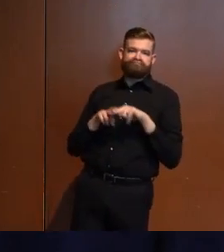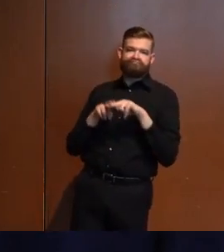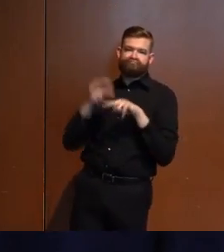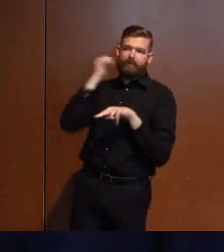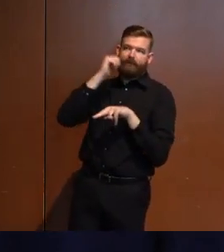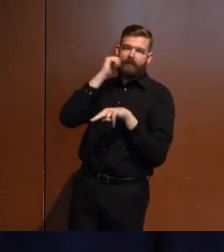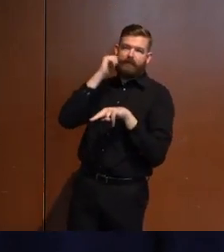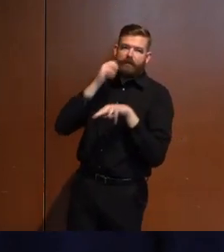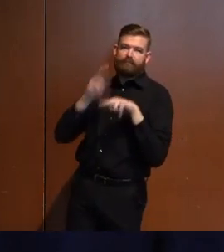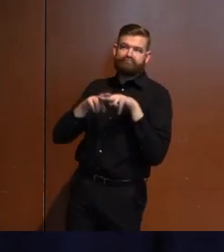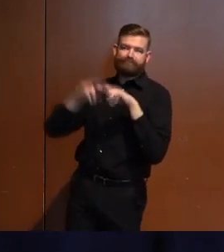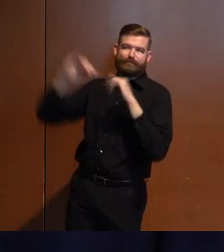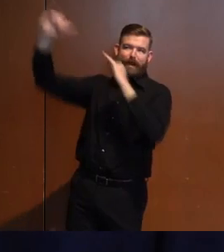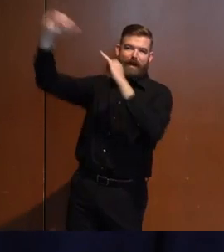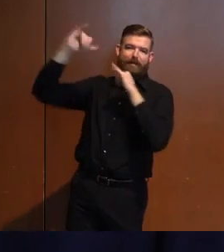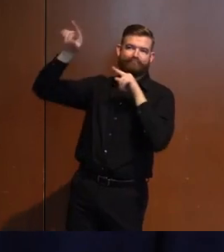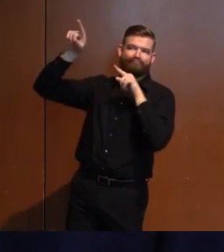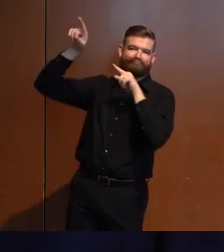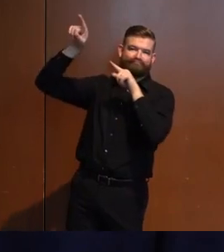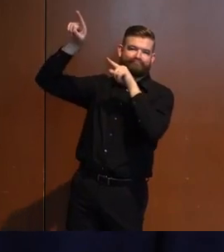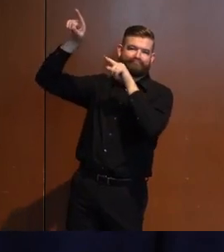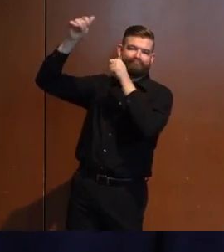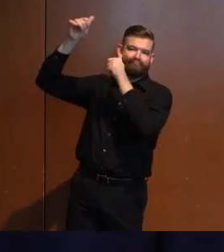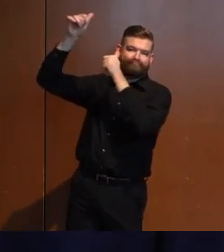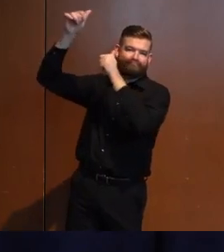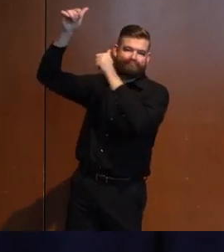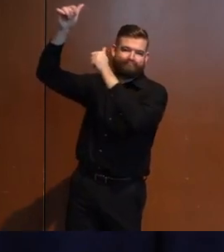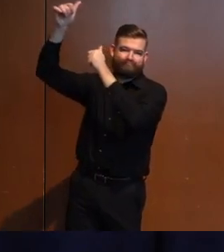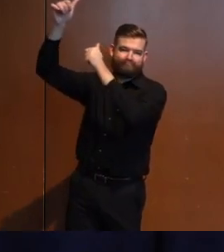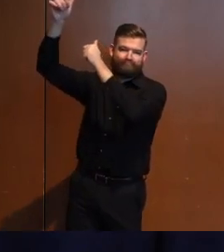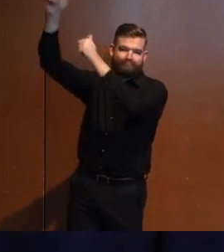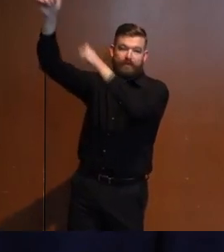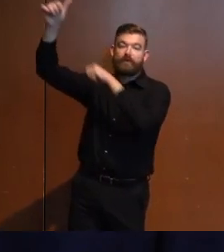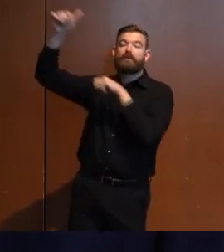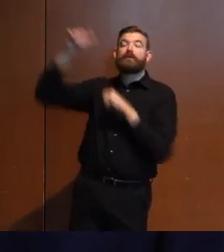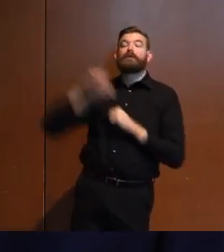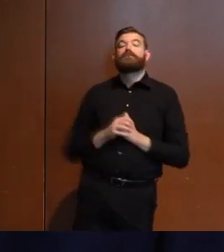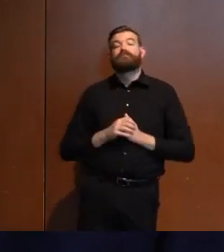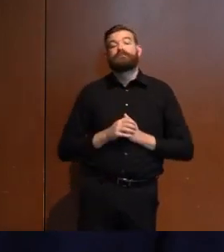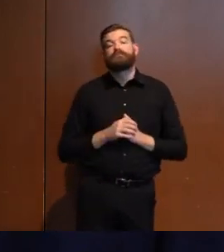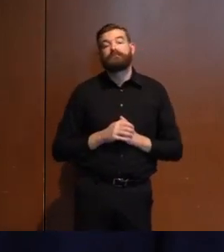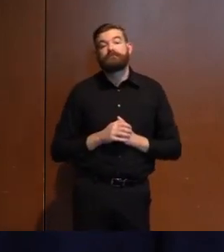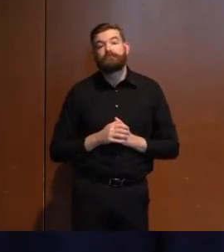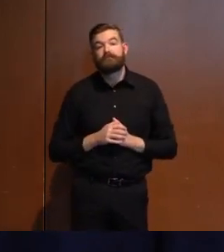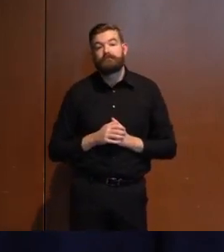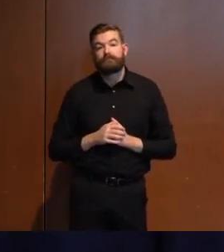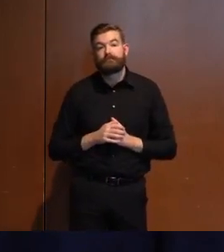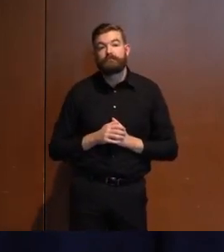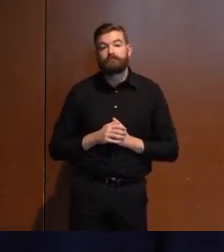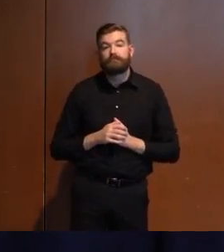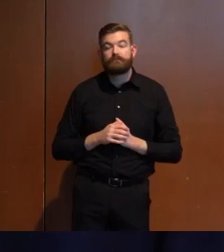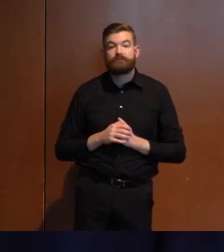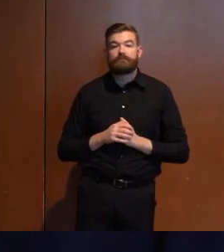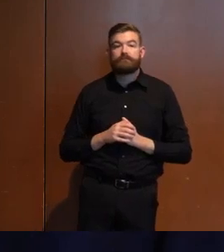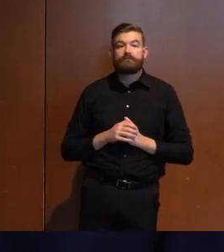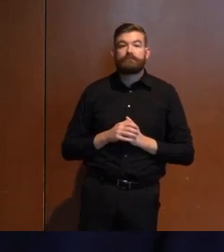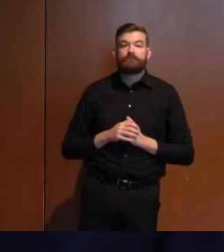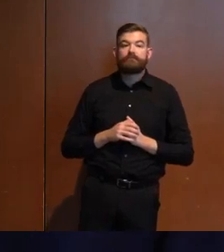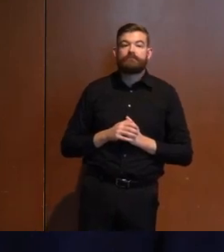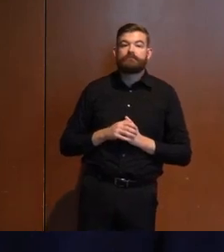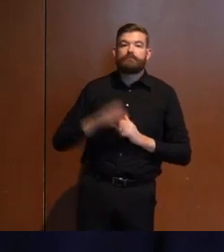similar in northern New Jersey. So when we see this peak in New York, I think we can expect Bergen, Essex, and